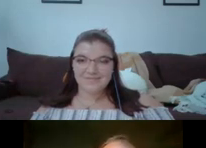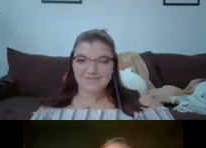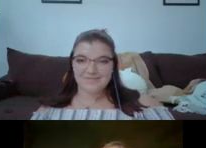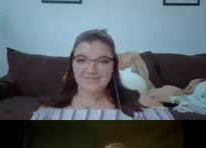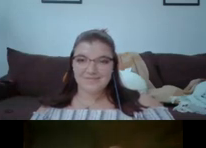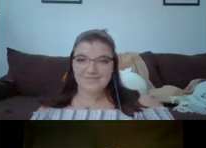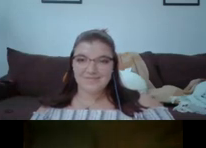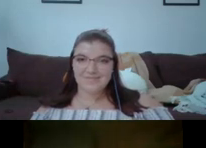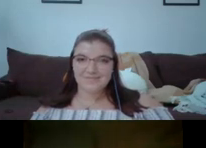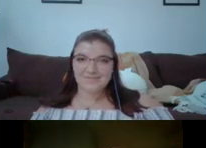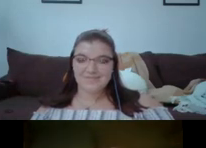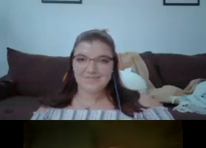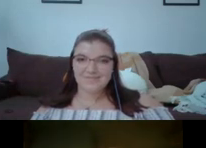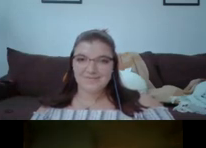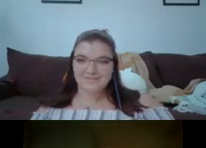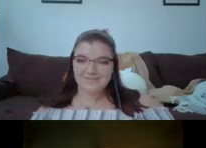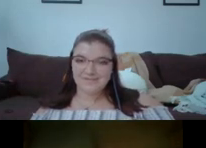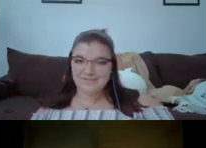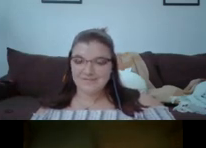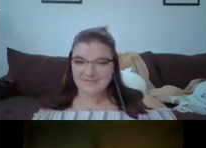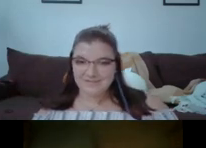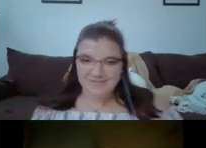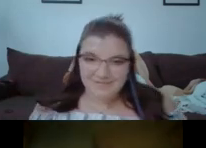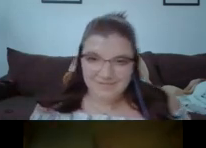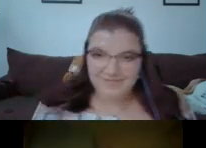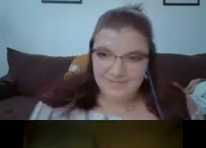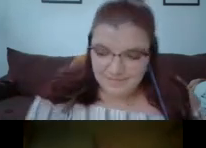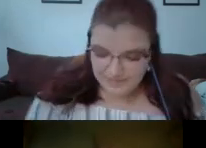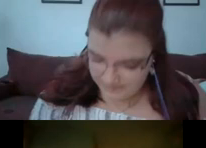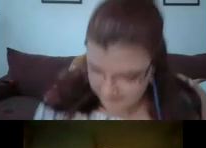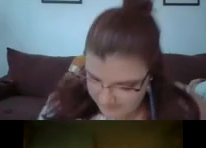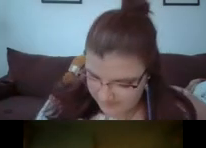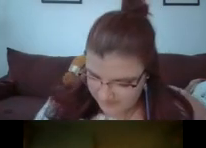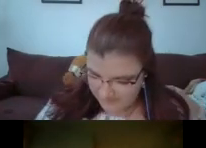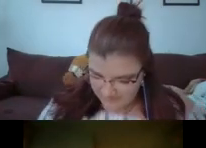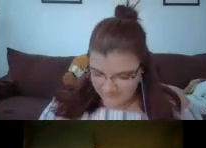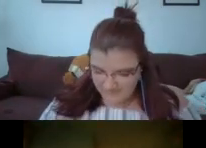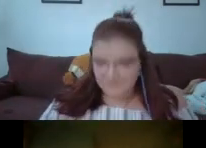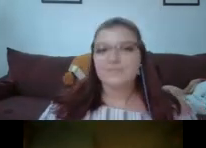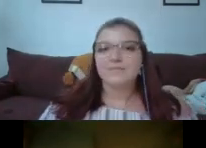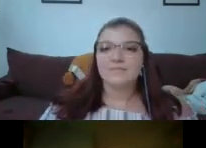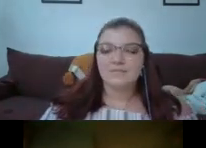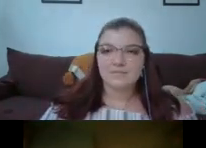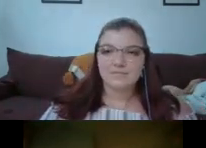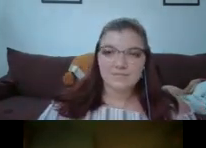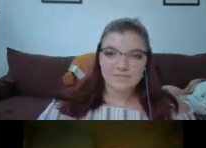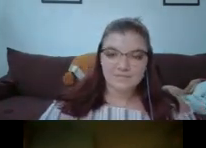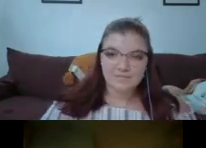him. He would run for governor. He would upset Averill Harriman, the grandson of another robber